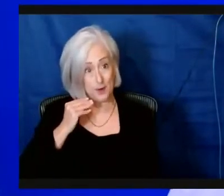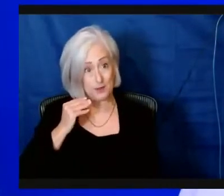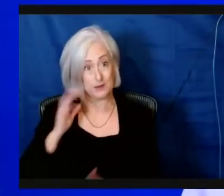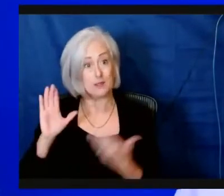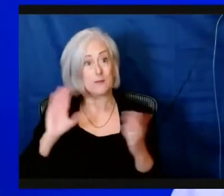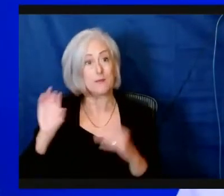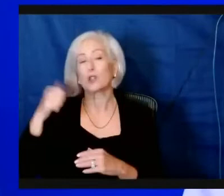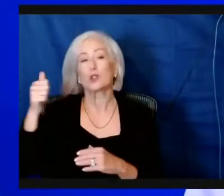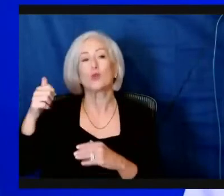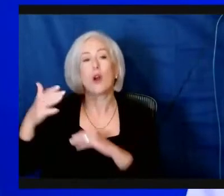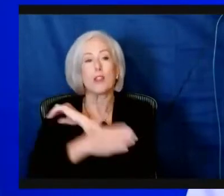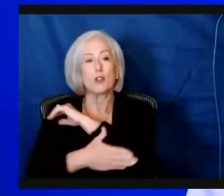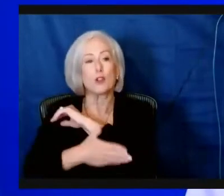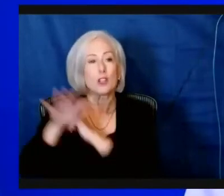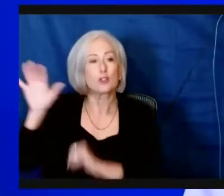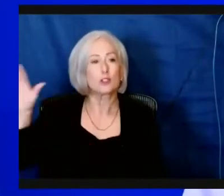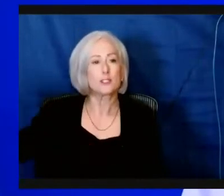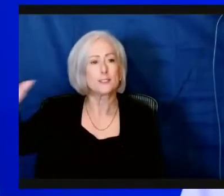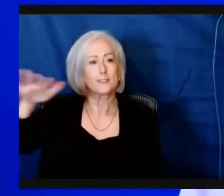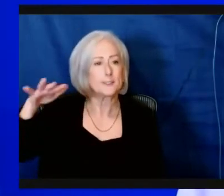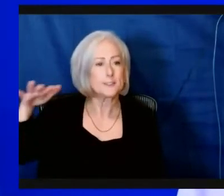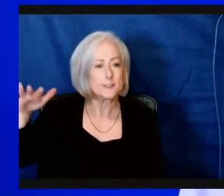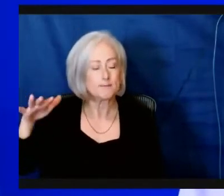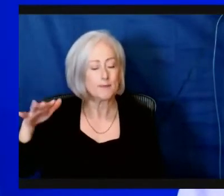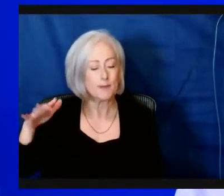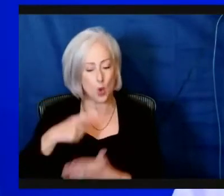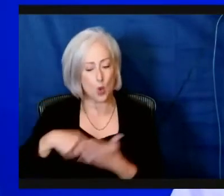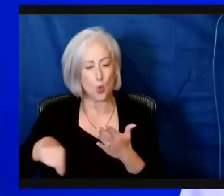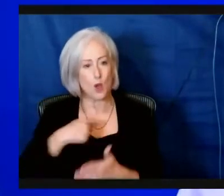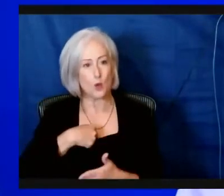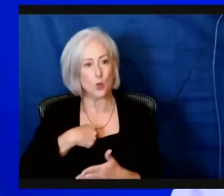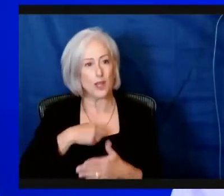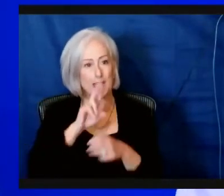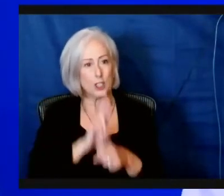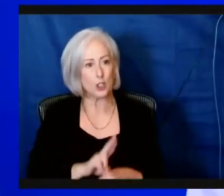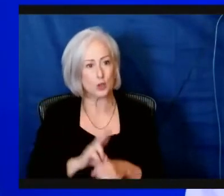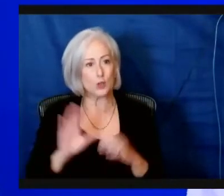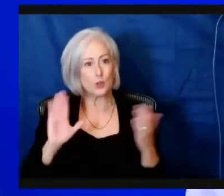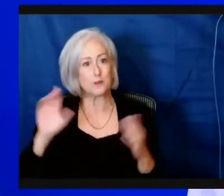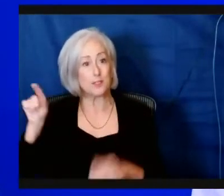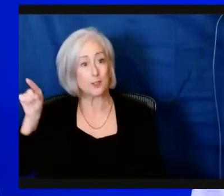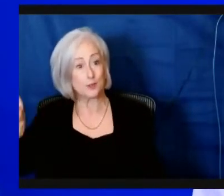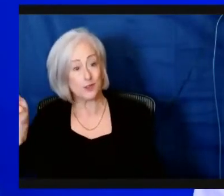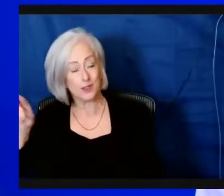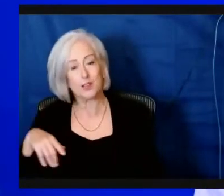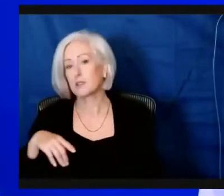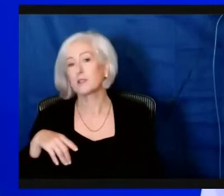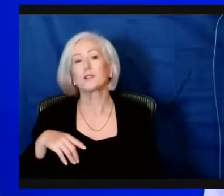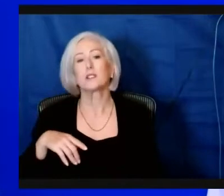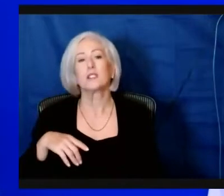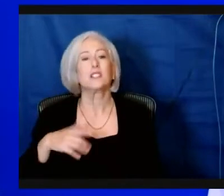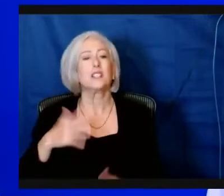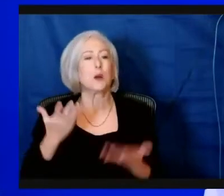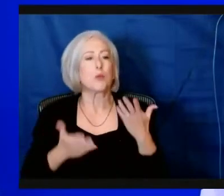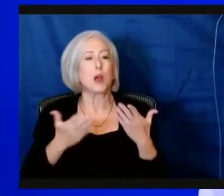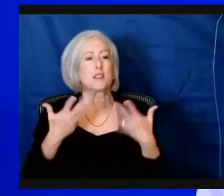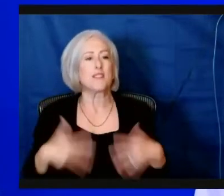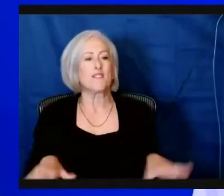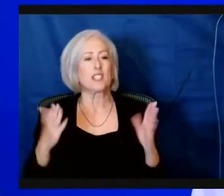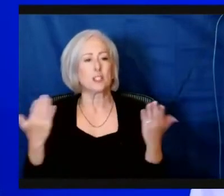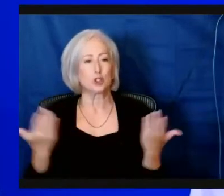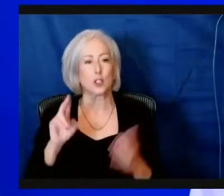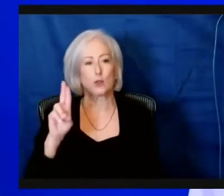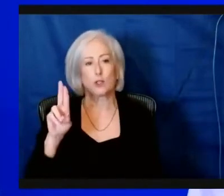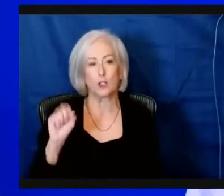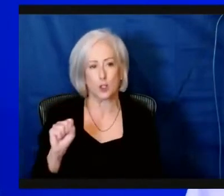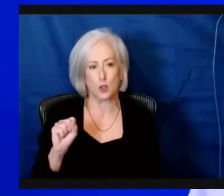you will, what we were used to for the last 2.5 years is probably over for the United States at this point in time. It is